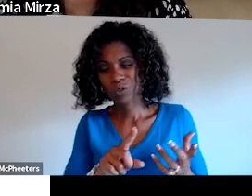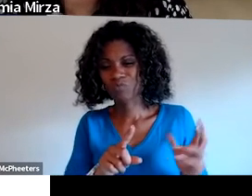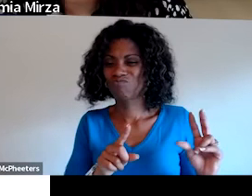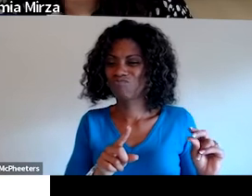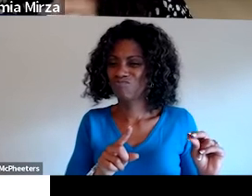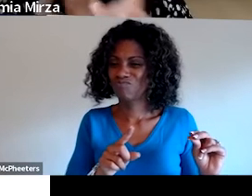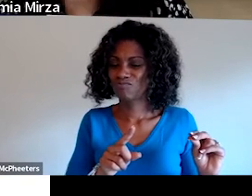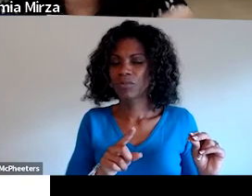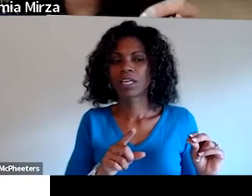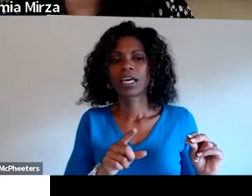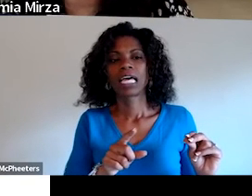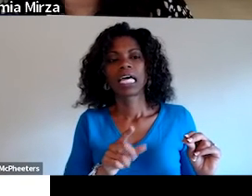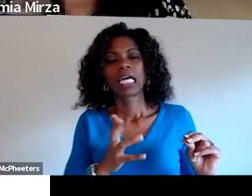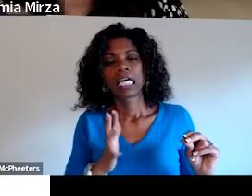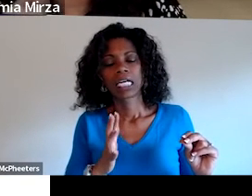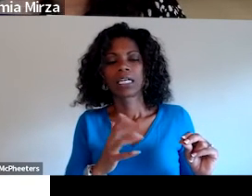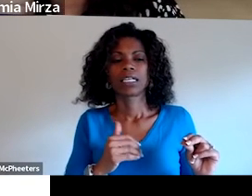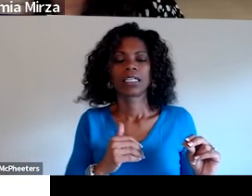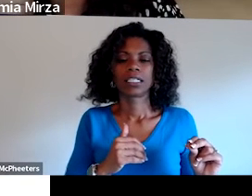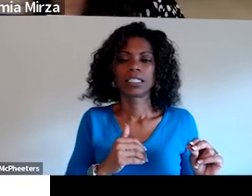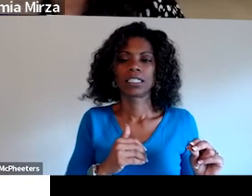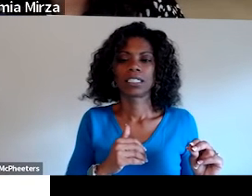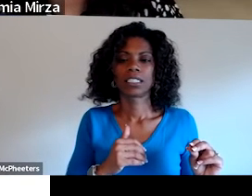lot of reporting that happened of what